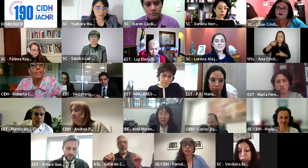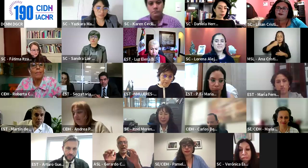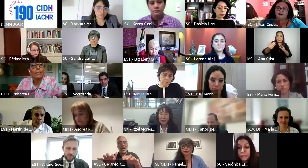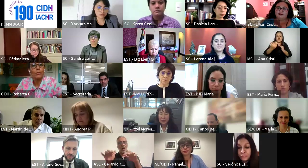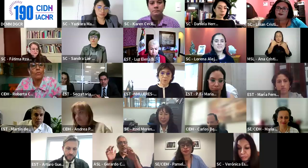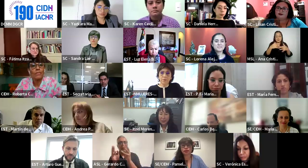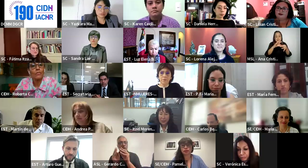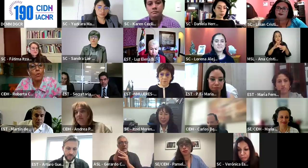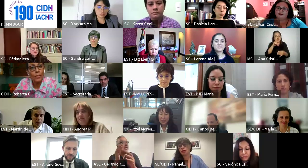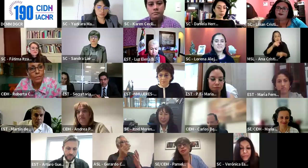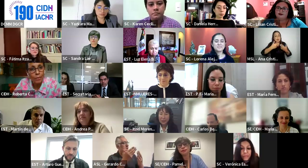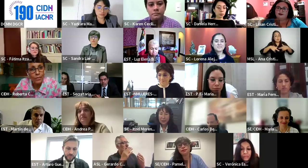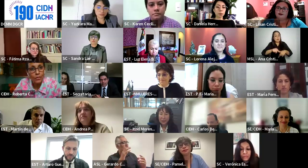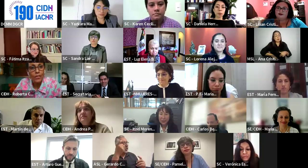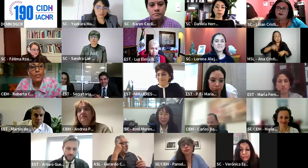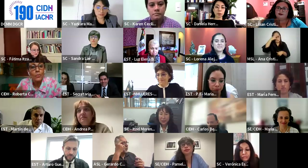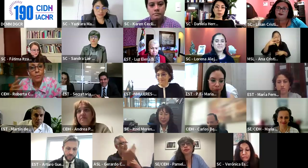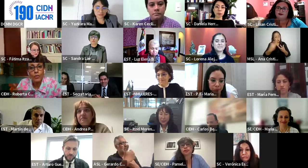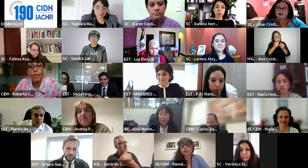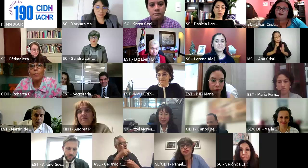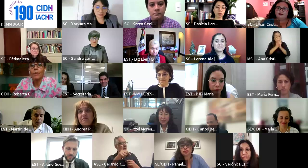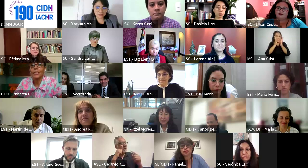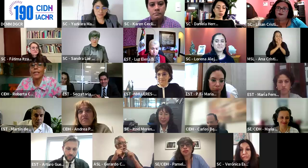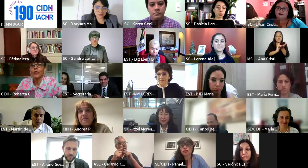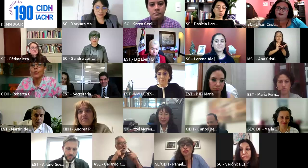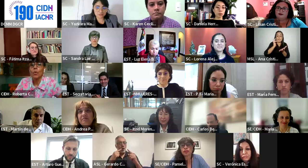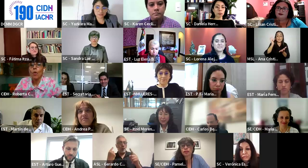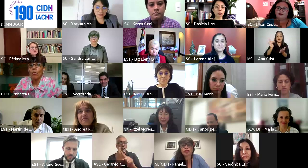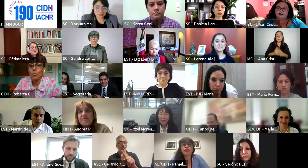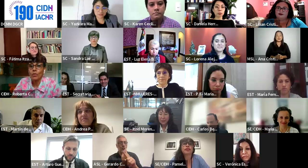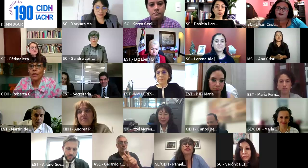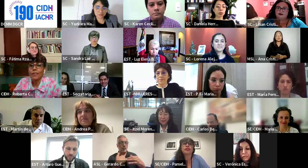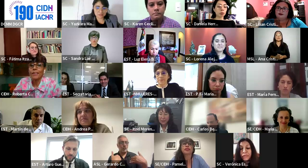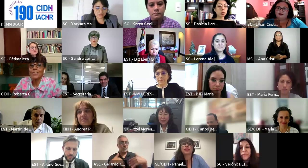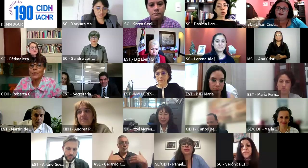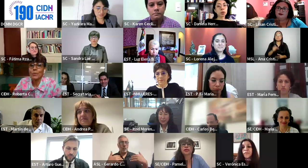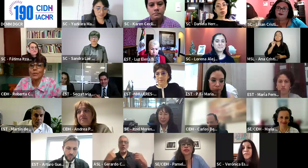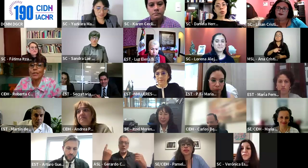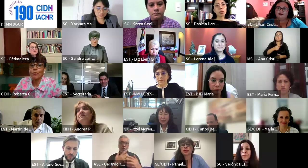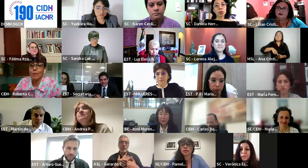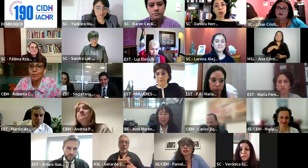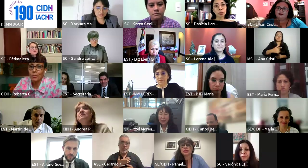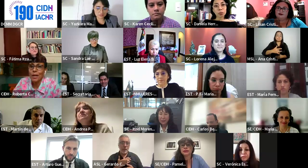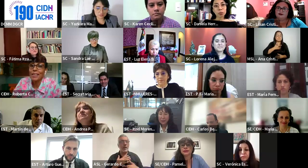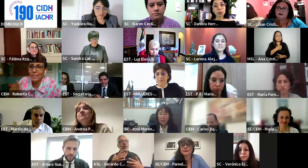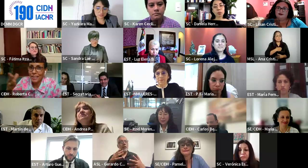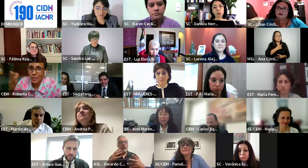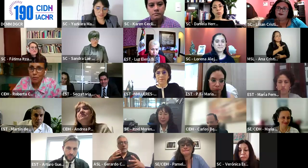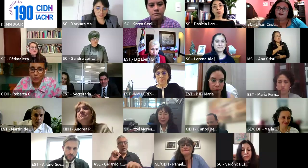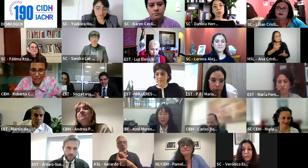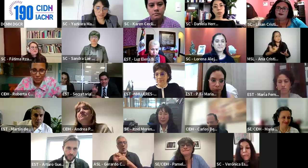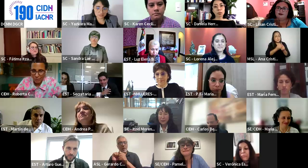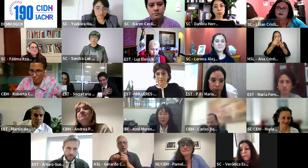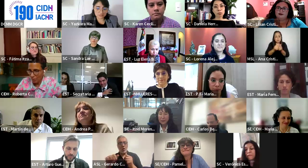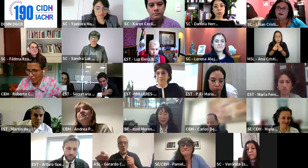dialogue. Ambassador Banios-Rivas, is always a pleasure to be in your company, and I do also want to recognize the work of Roberto and